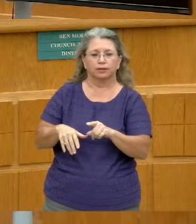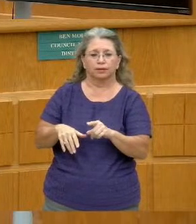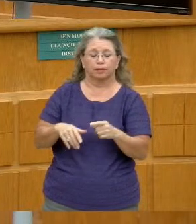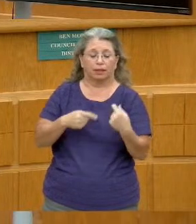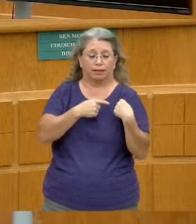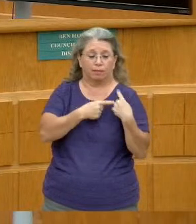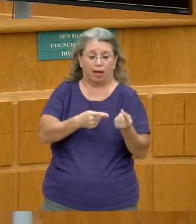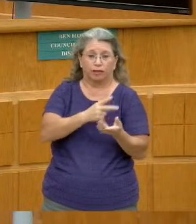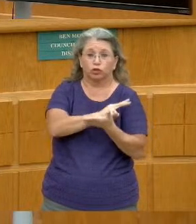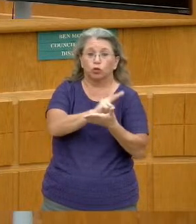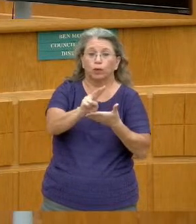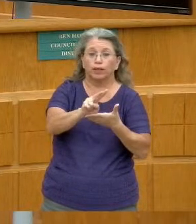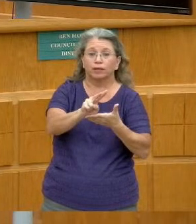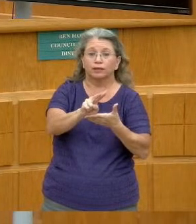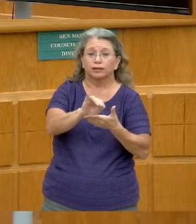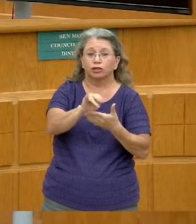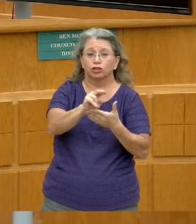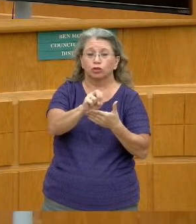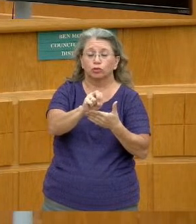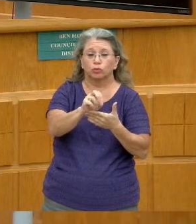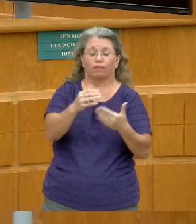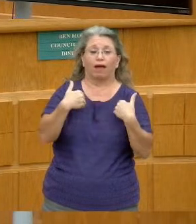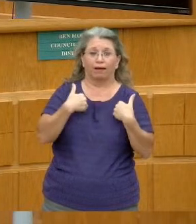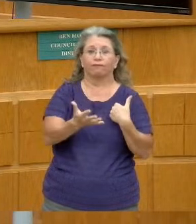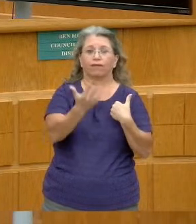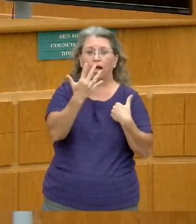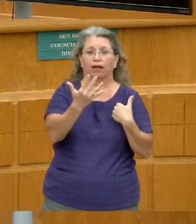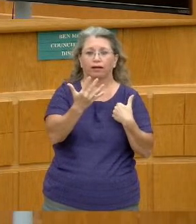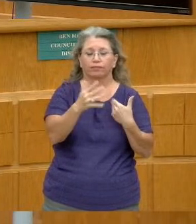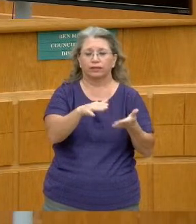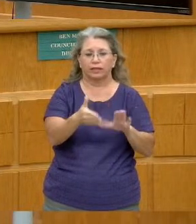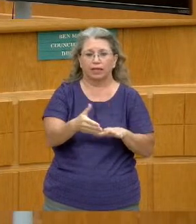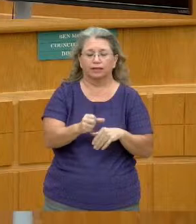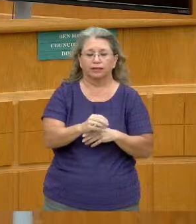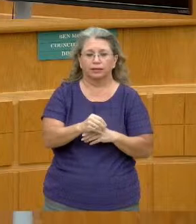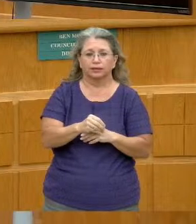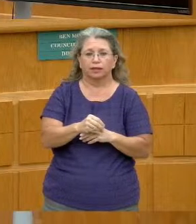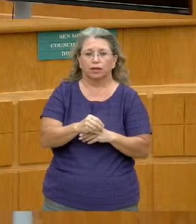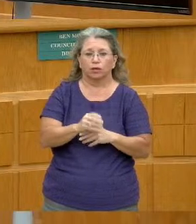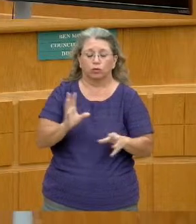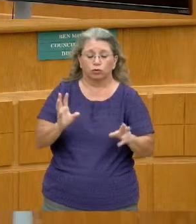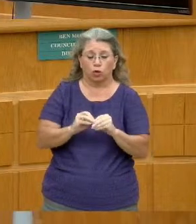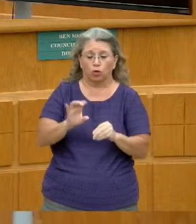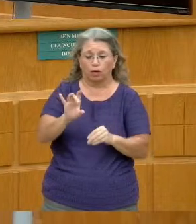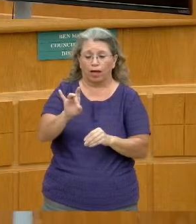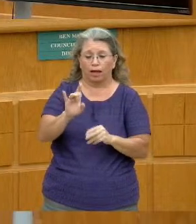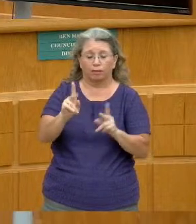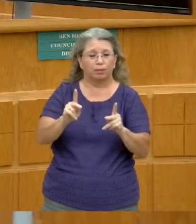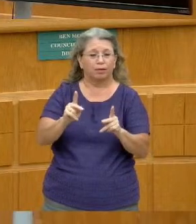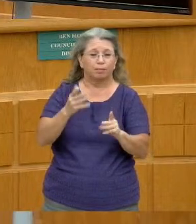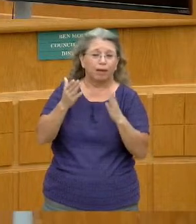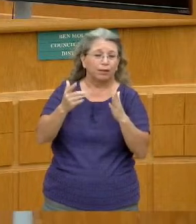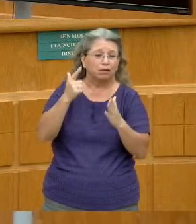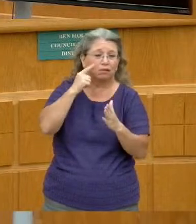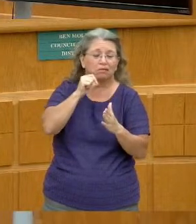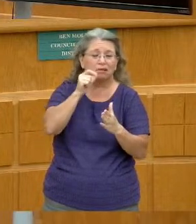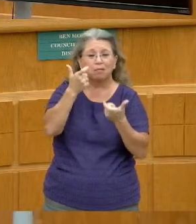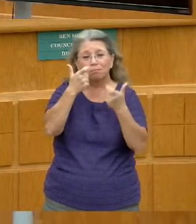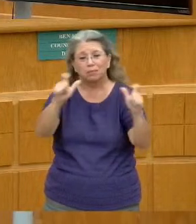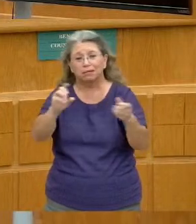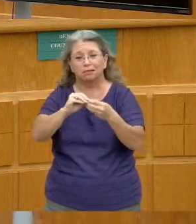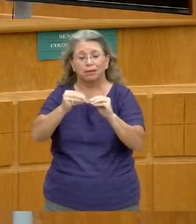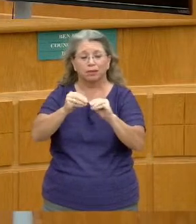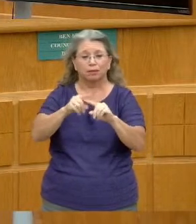June, we've seen 5 deaths. Right, so our death rate is 8 persons. While it's not a big number, the worrisome part